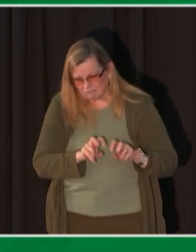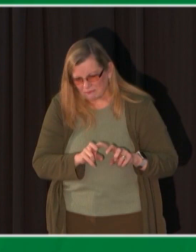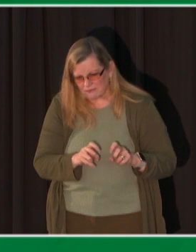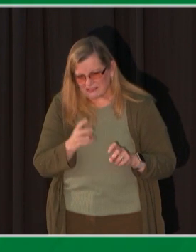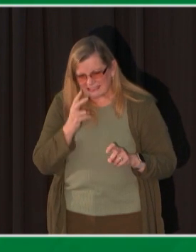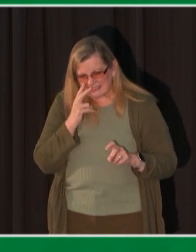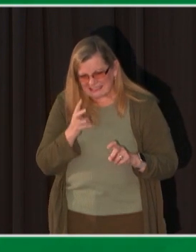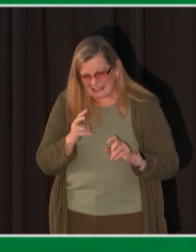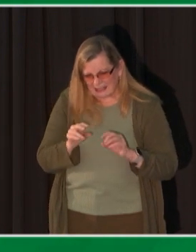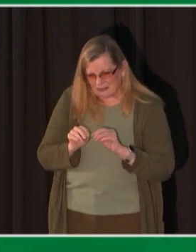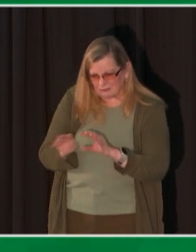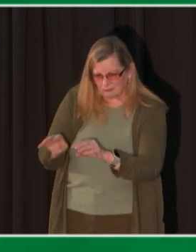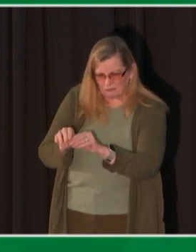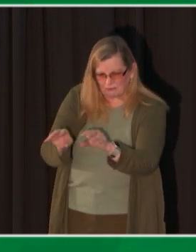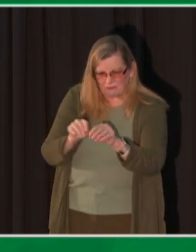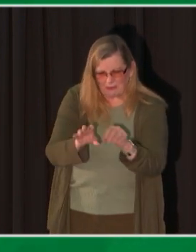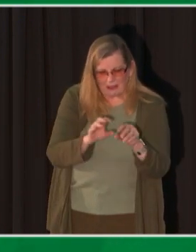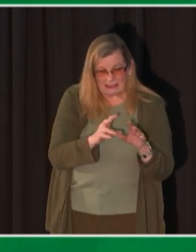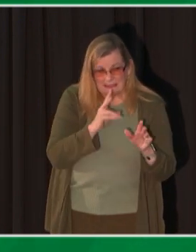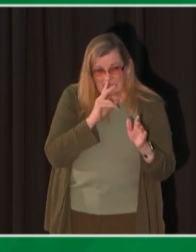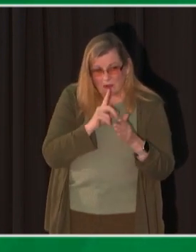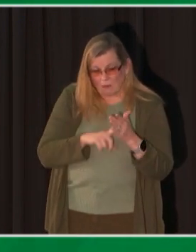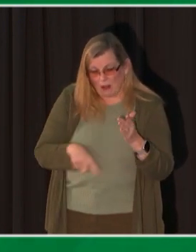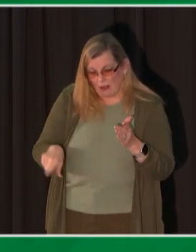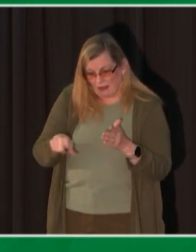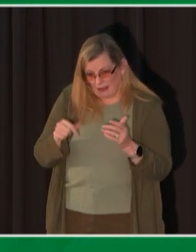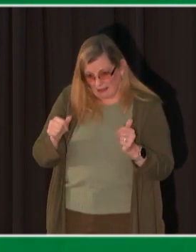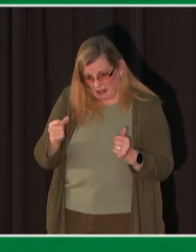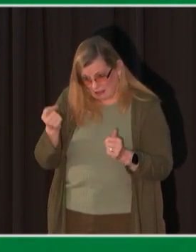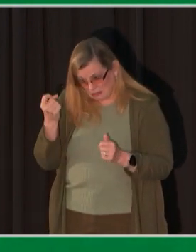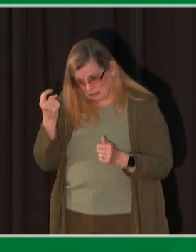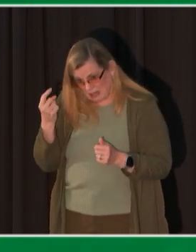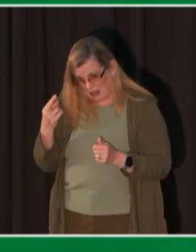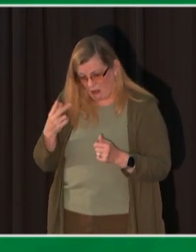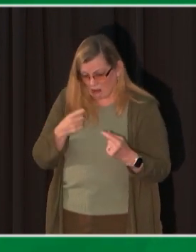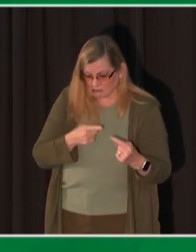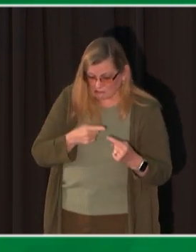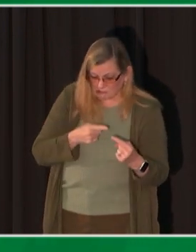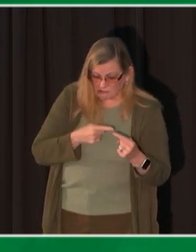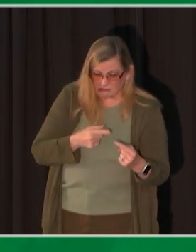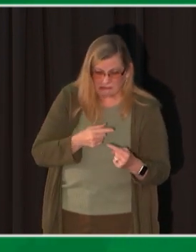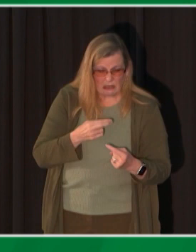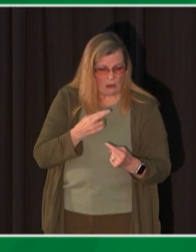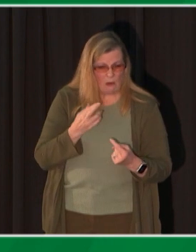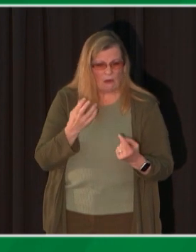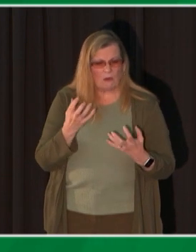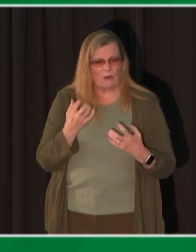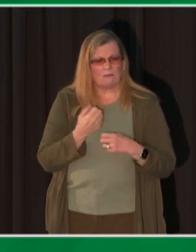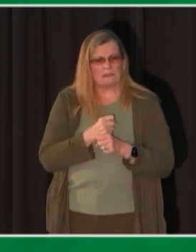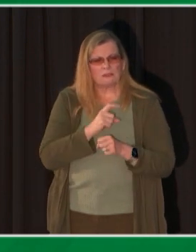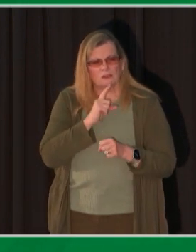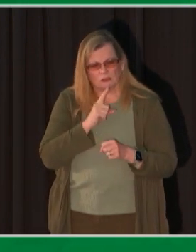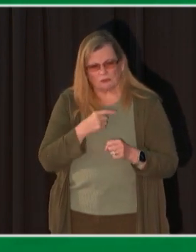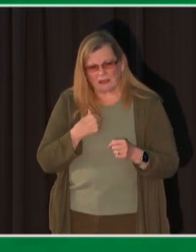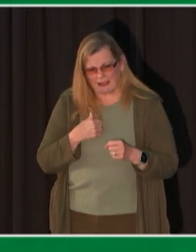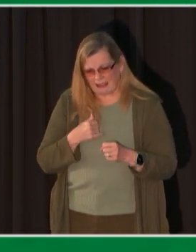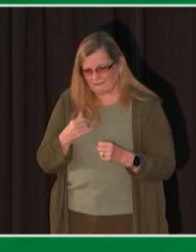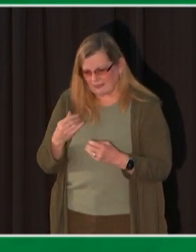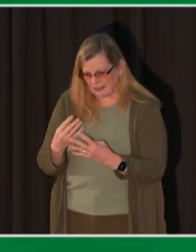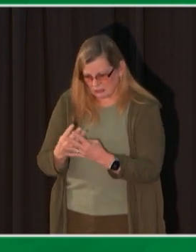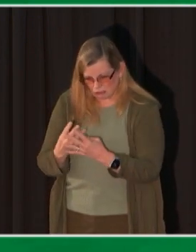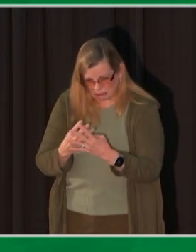student mastery and learning throughout this time period where students are learning at home. And we would use that information to